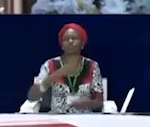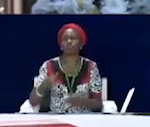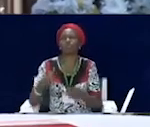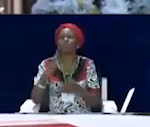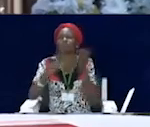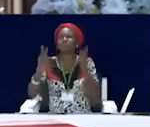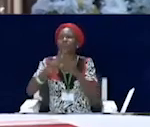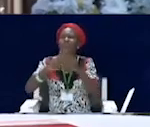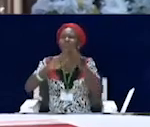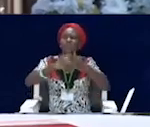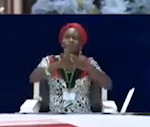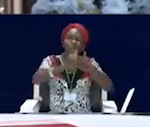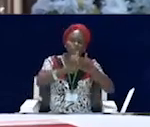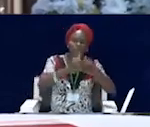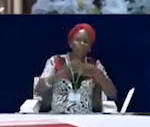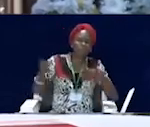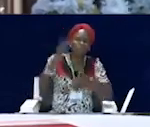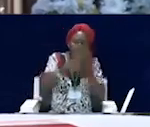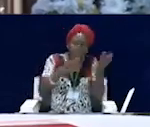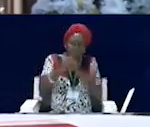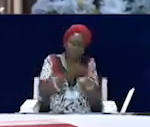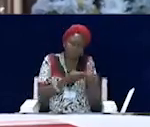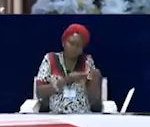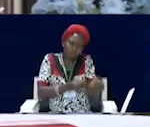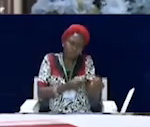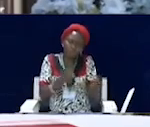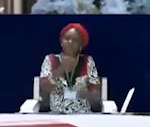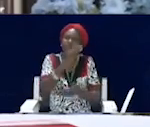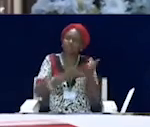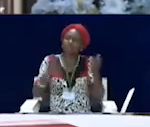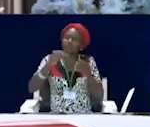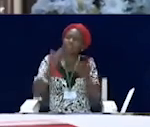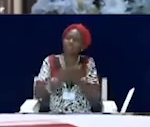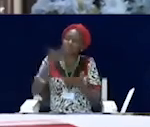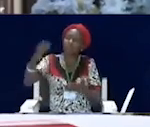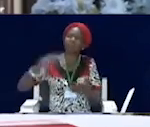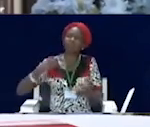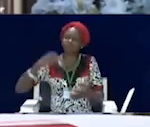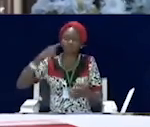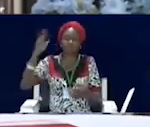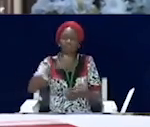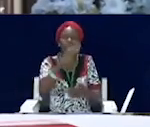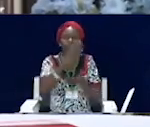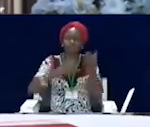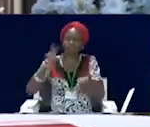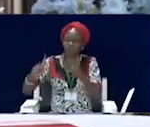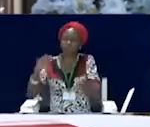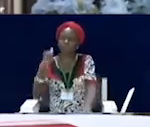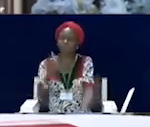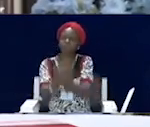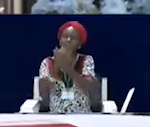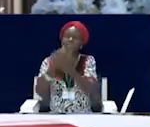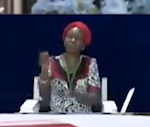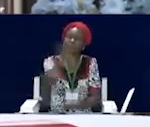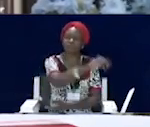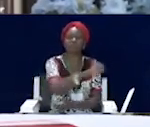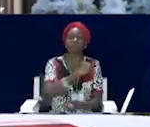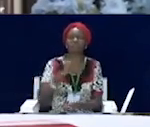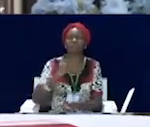Some of the people you are feeding, some of the people you are clothing, some of the people you are helping.